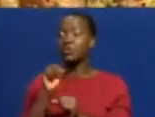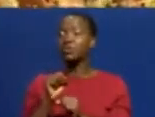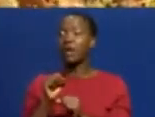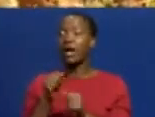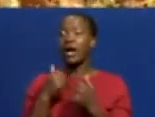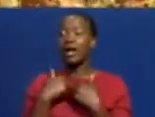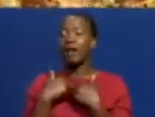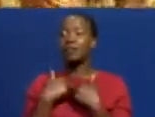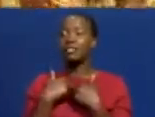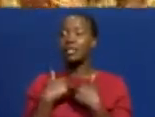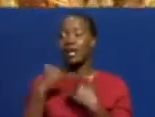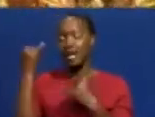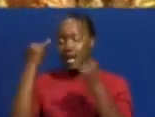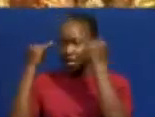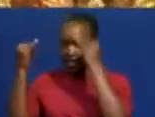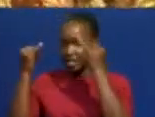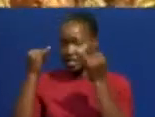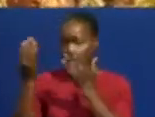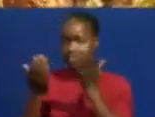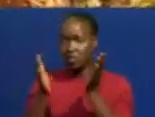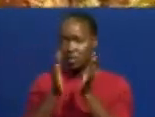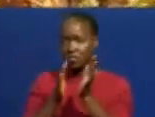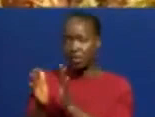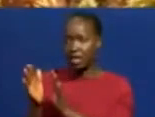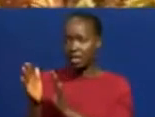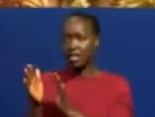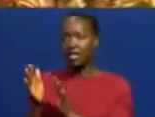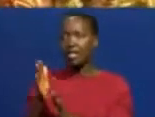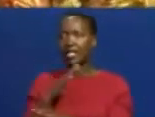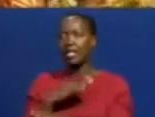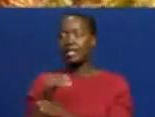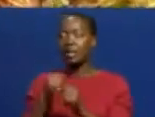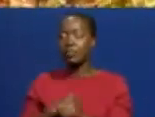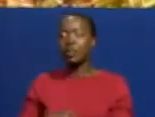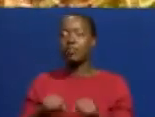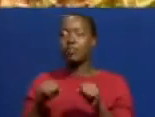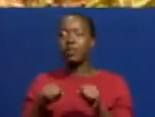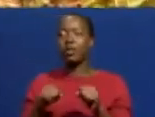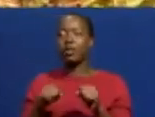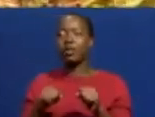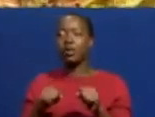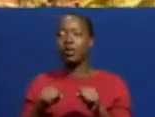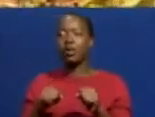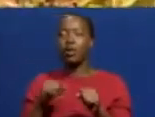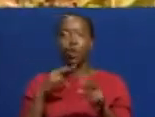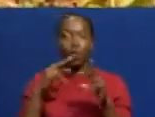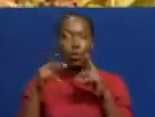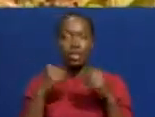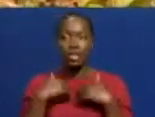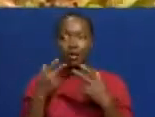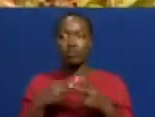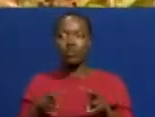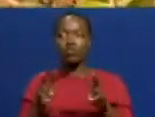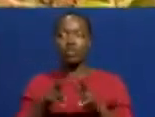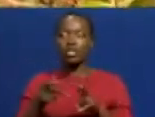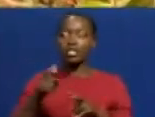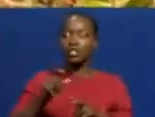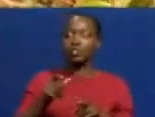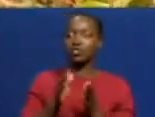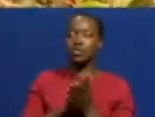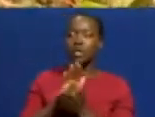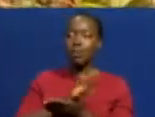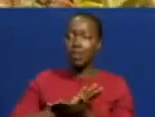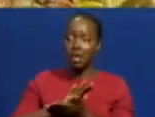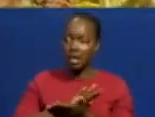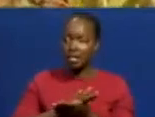with an idea, or rather a business plan, and I am able to man a hotel whereby we do value addition to the